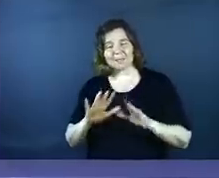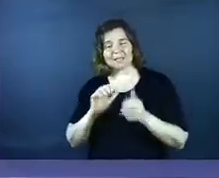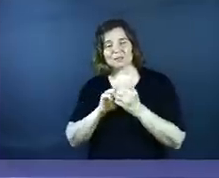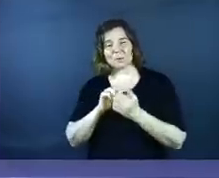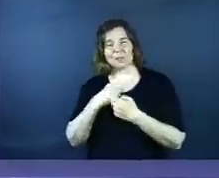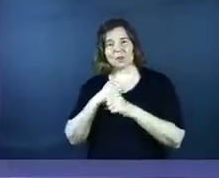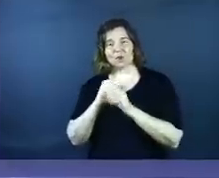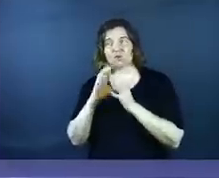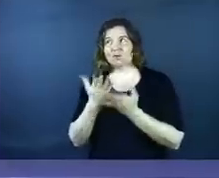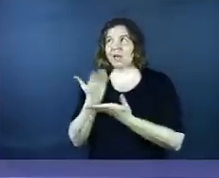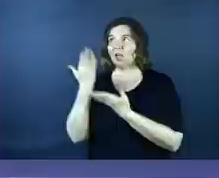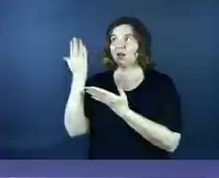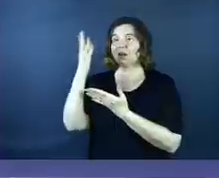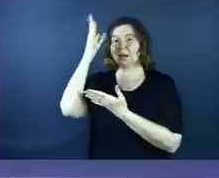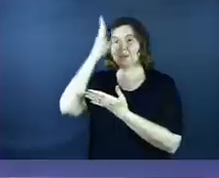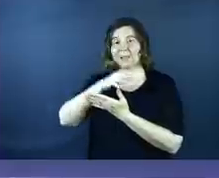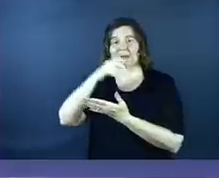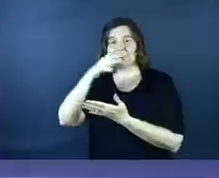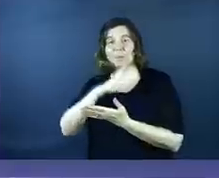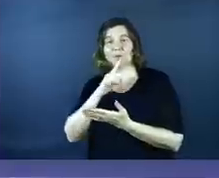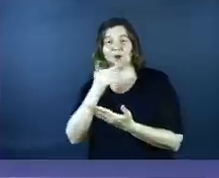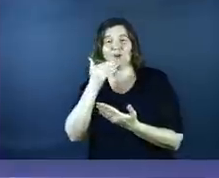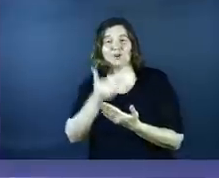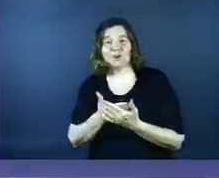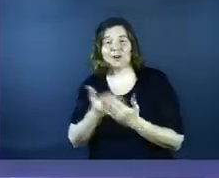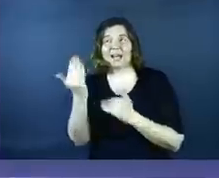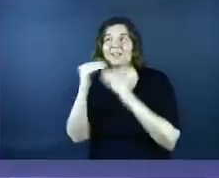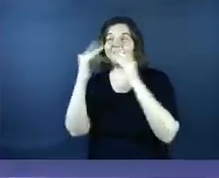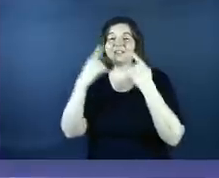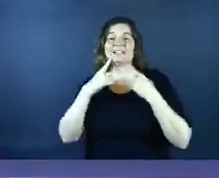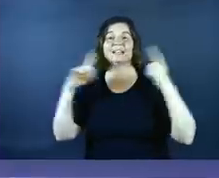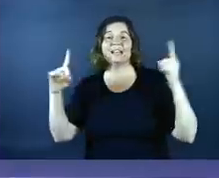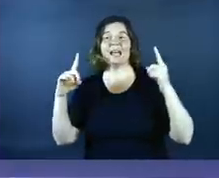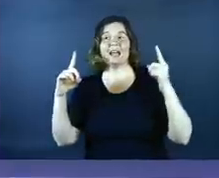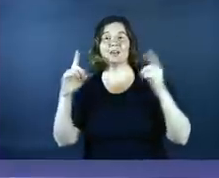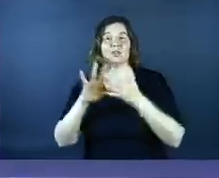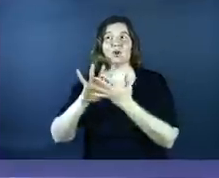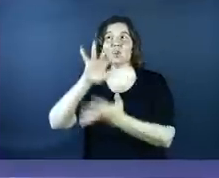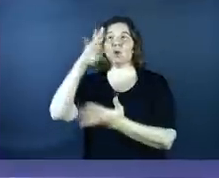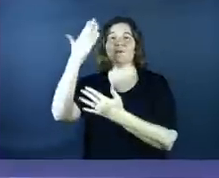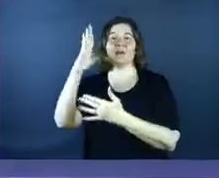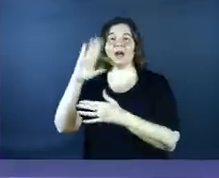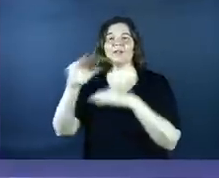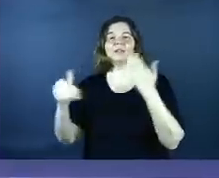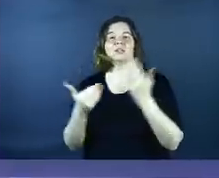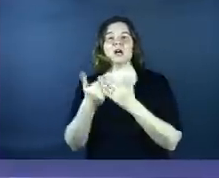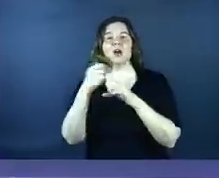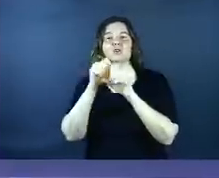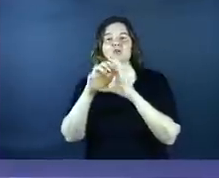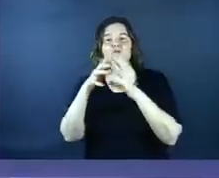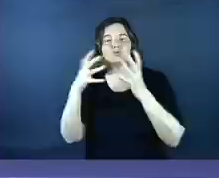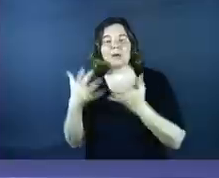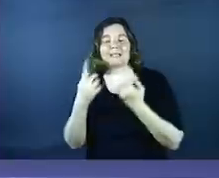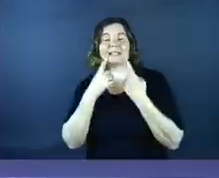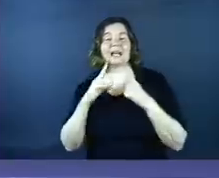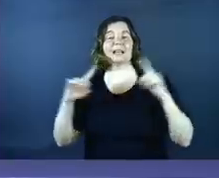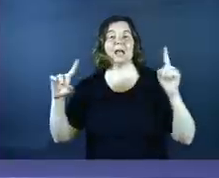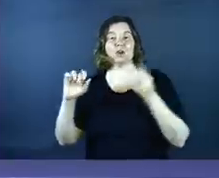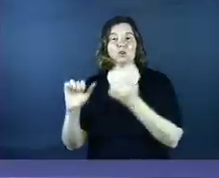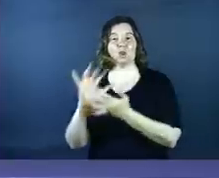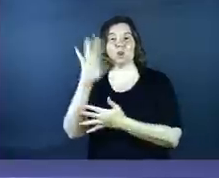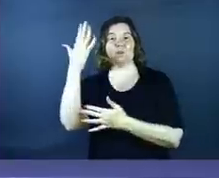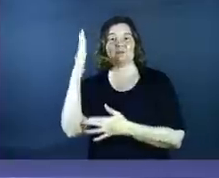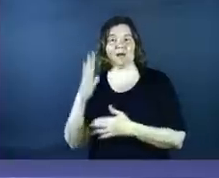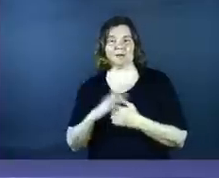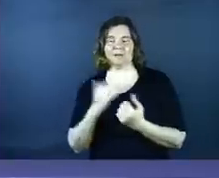their creator. Men and women are good. And the heavens declare the glory of God. The entire creation declares the glory